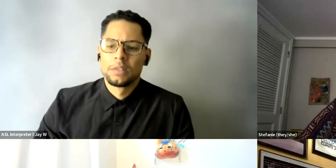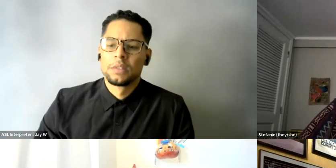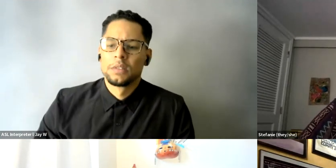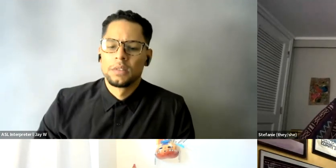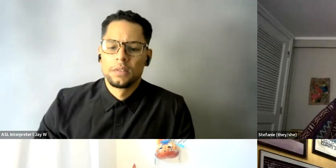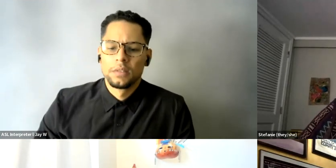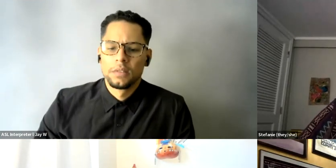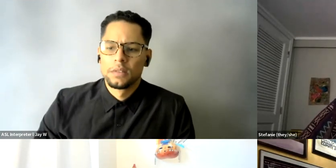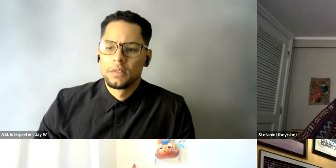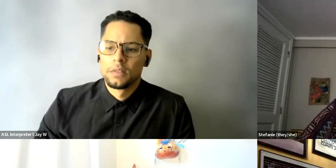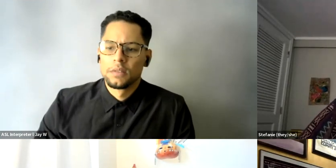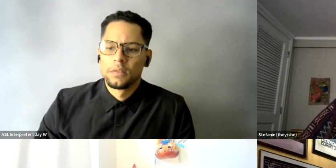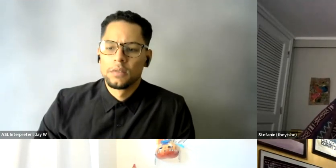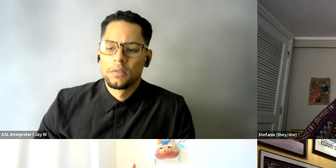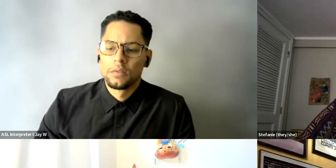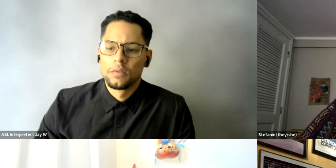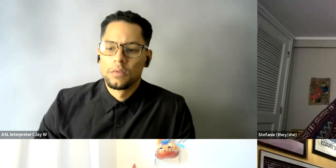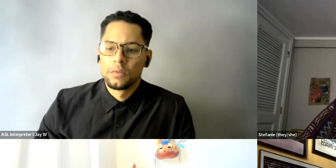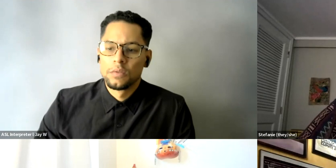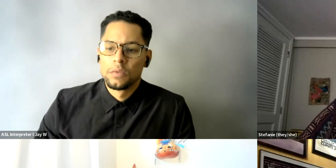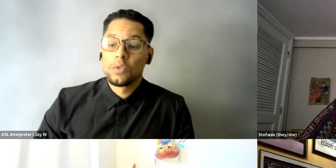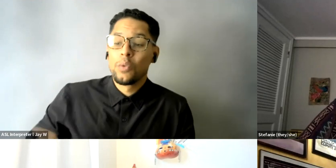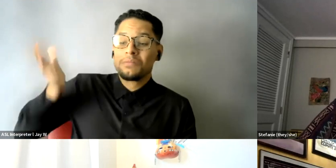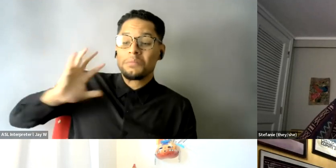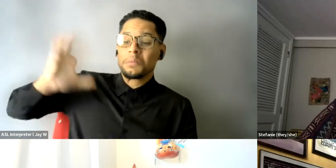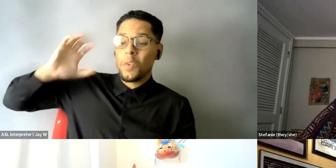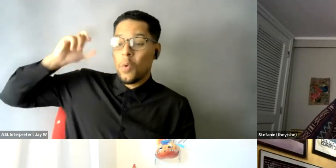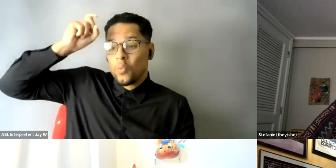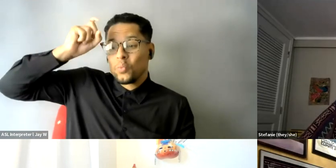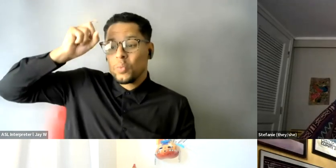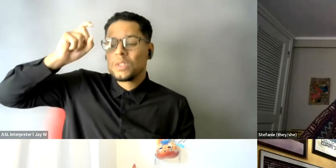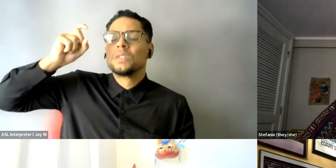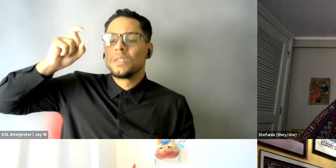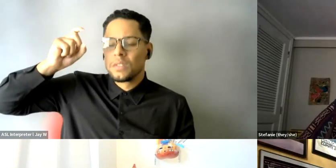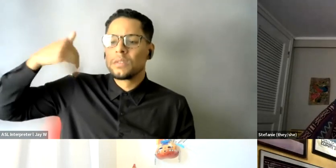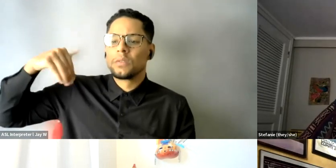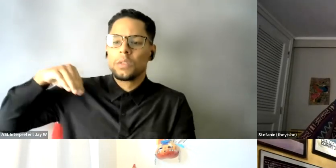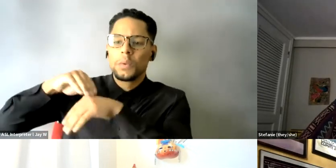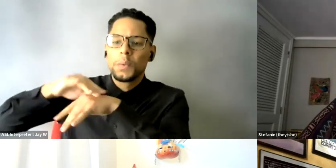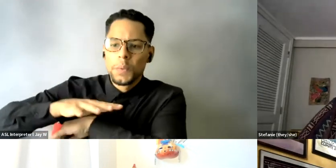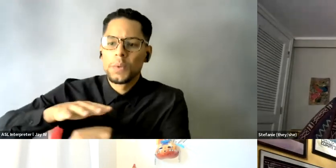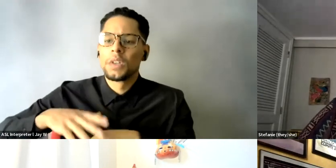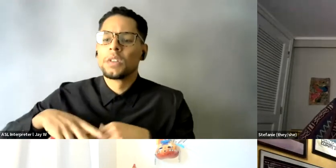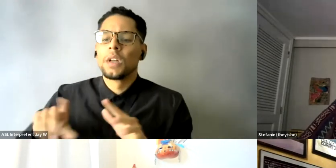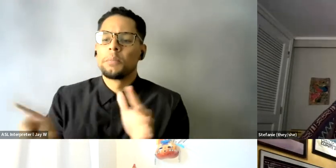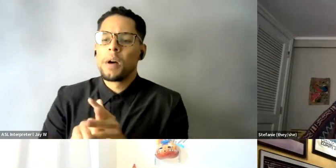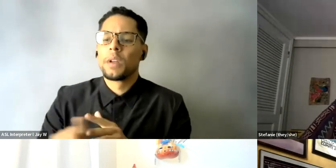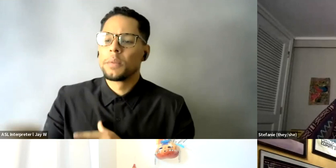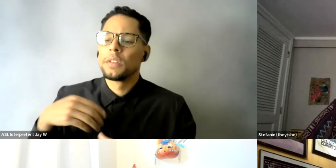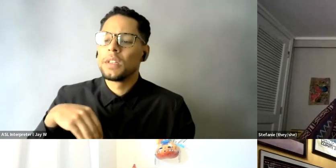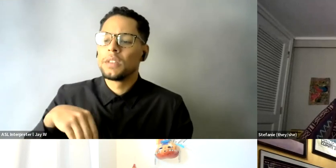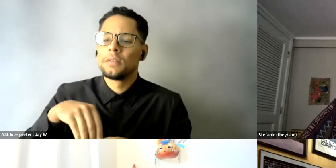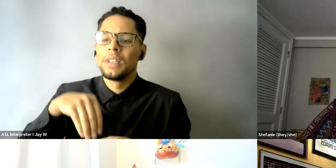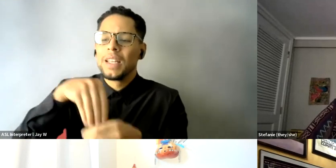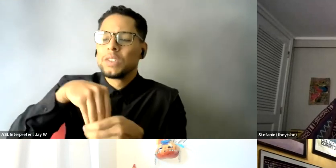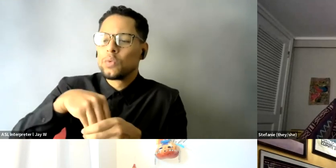a lot of that wisdom has come through in this really interesting form of therapy called internal family systems, which I practice, which